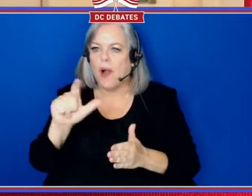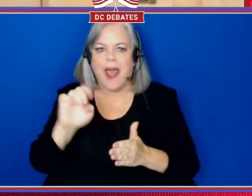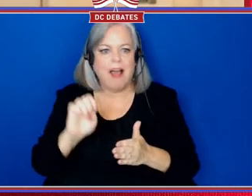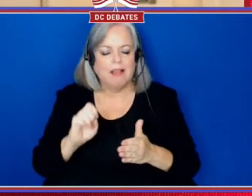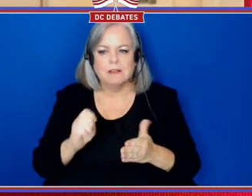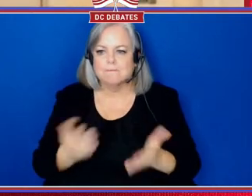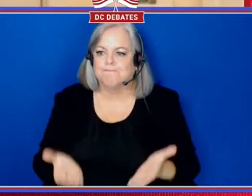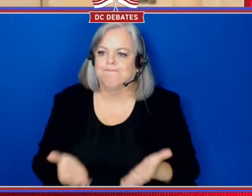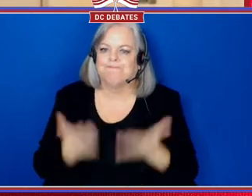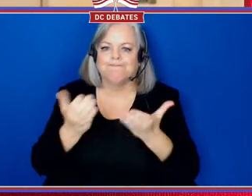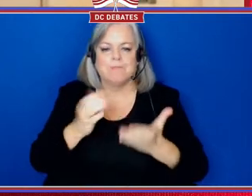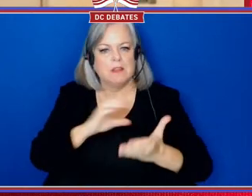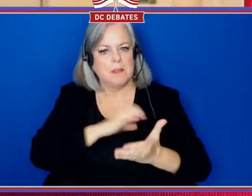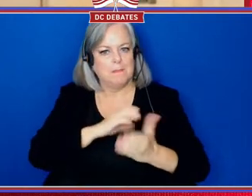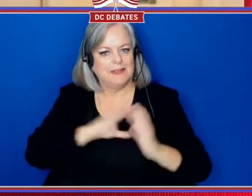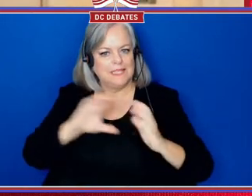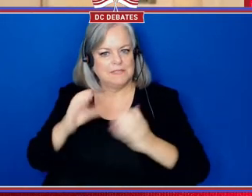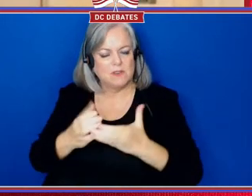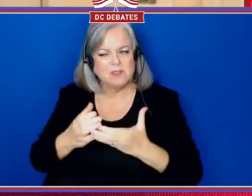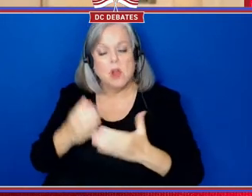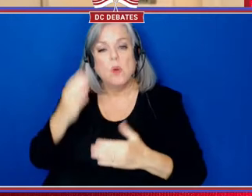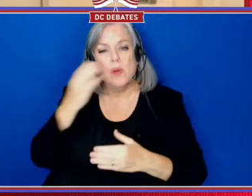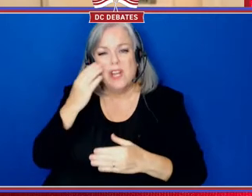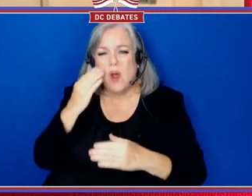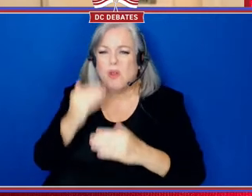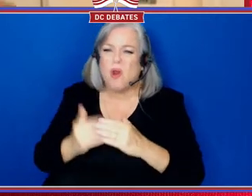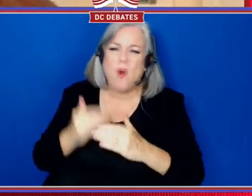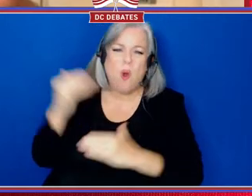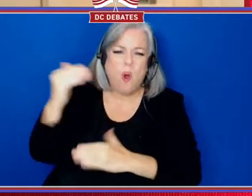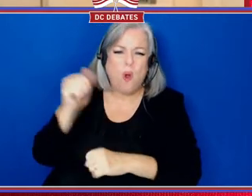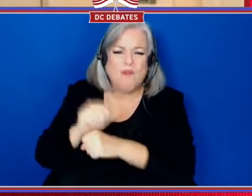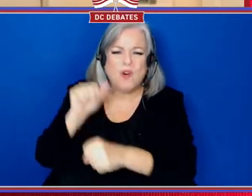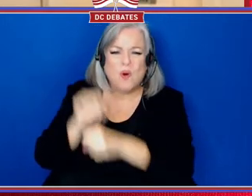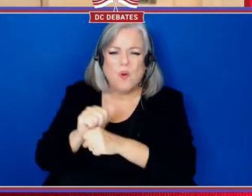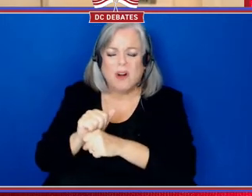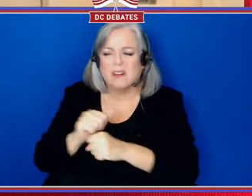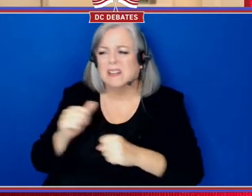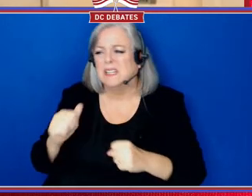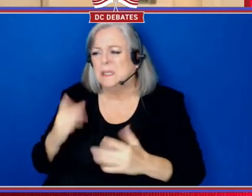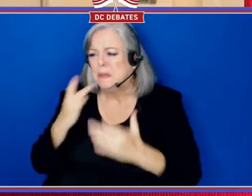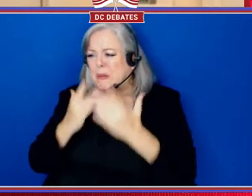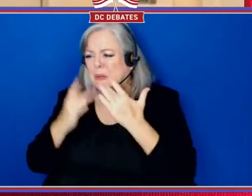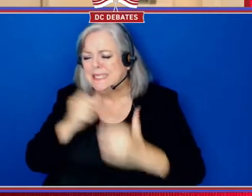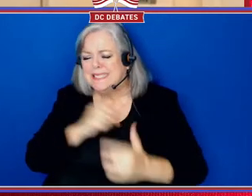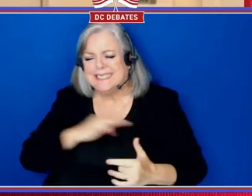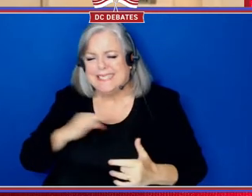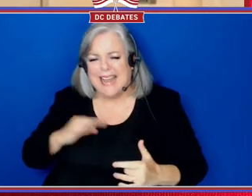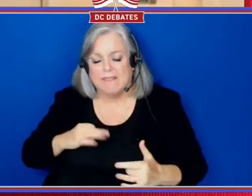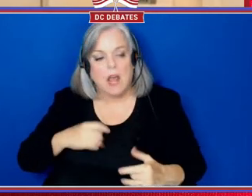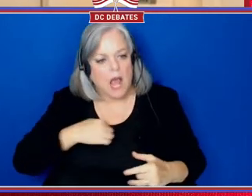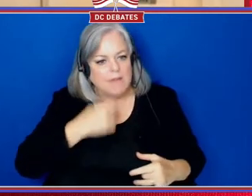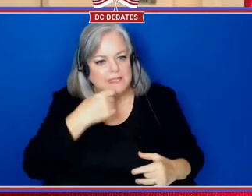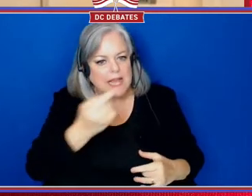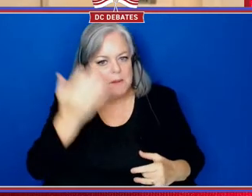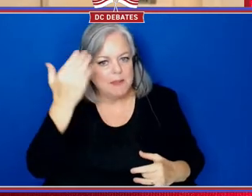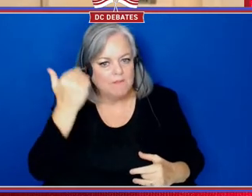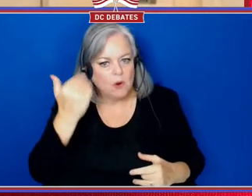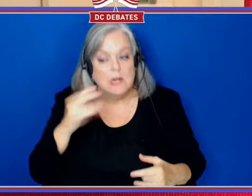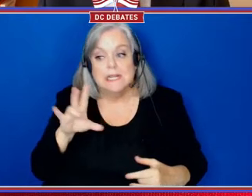know are overworked, understaffed, and I've said it before, 700 additional police officers within my